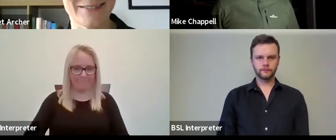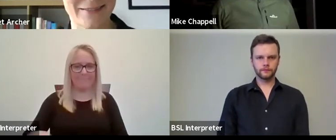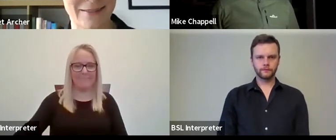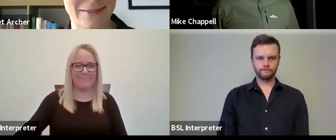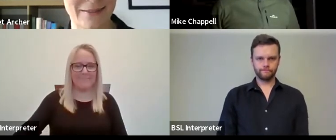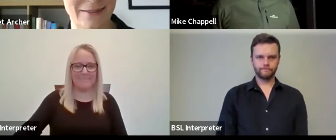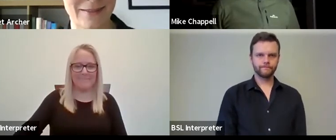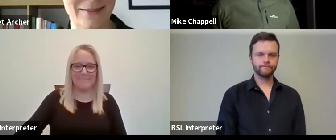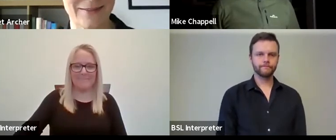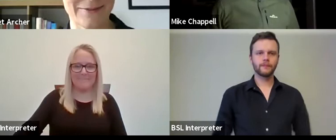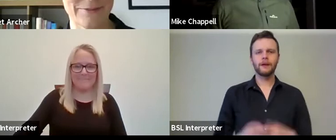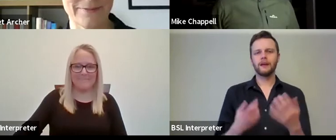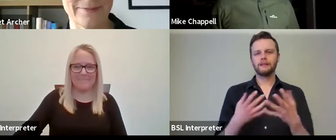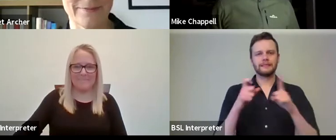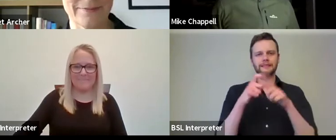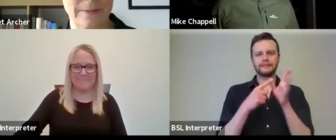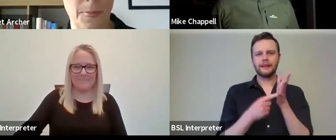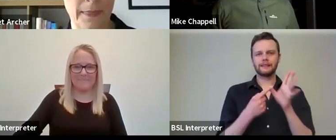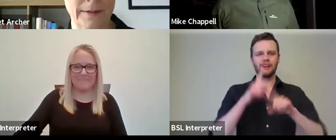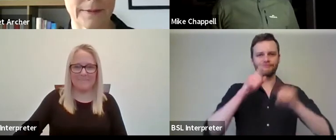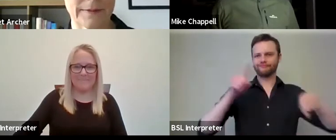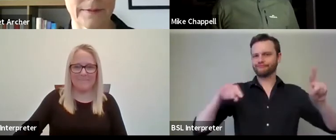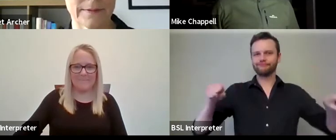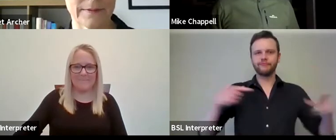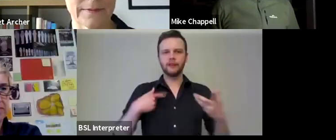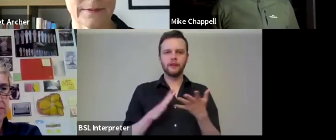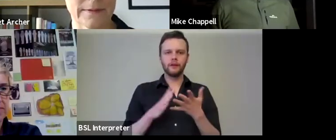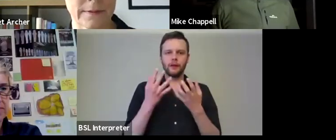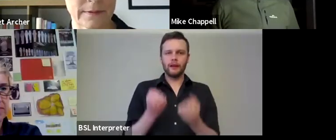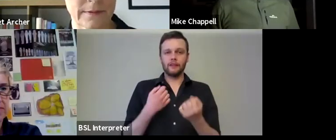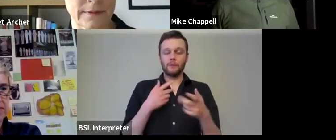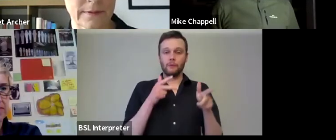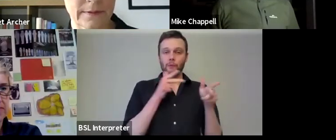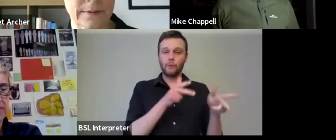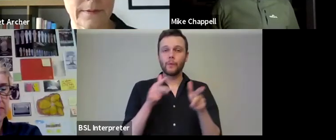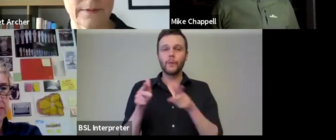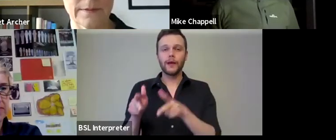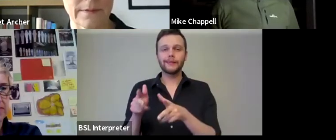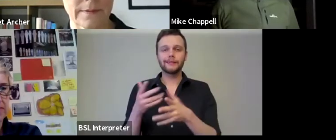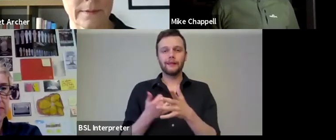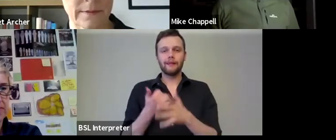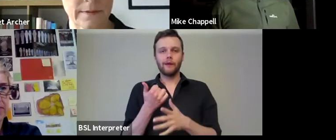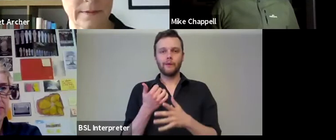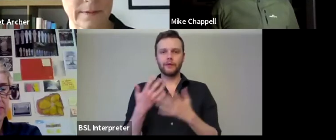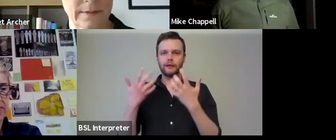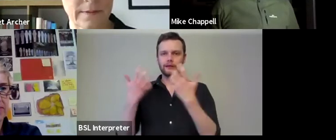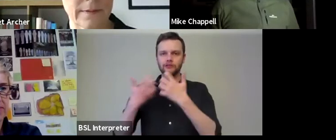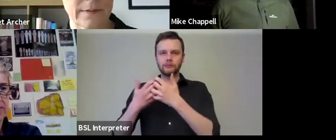I think there's lots of forms of data, and I think what we're talking about here is ways in which instruments have